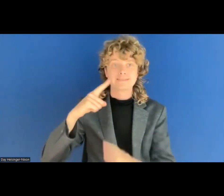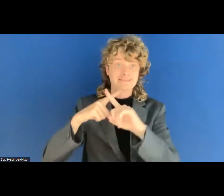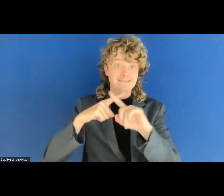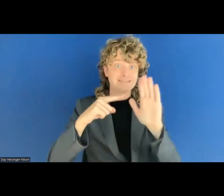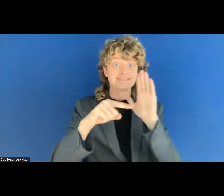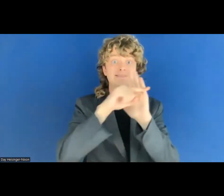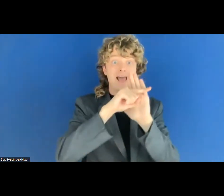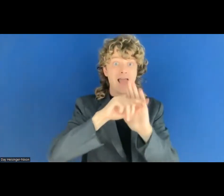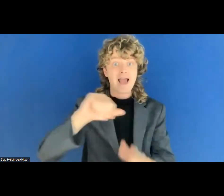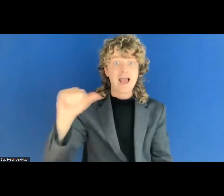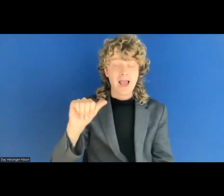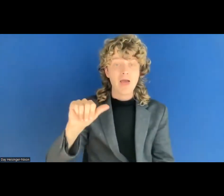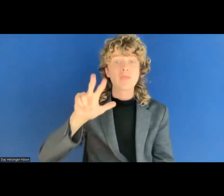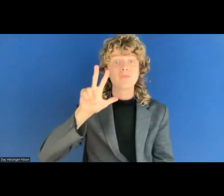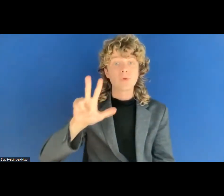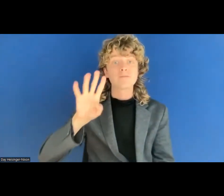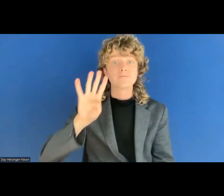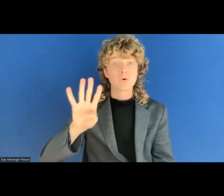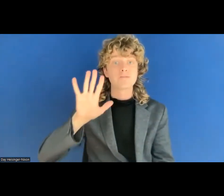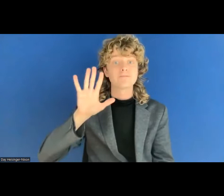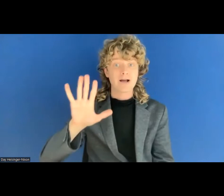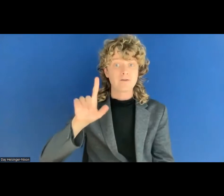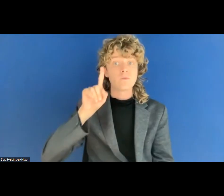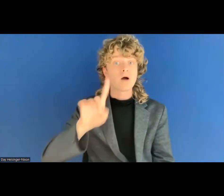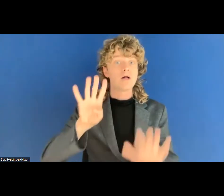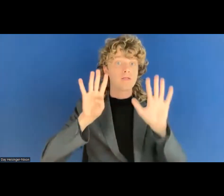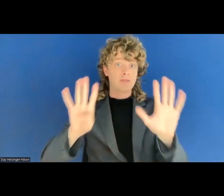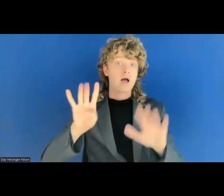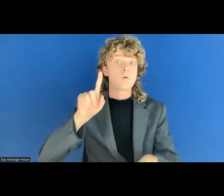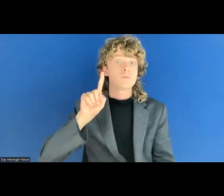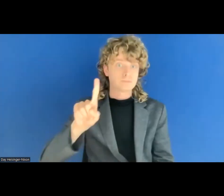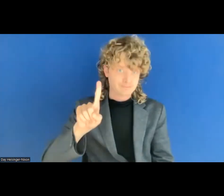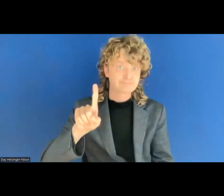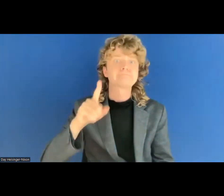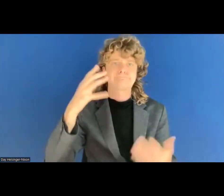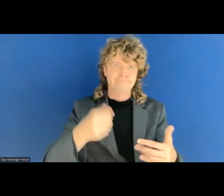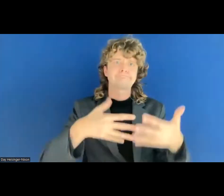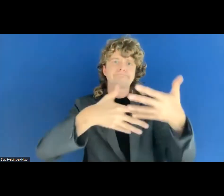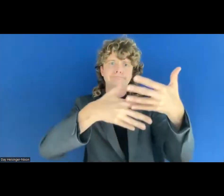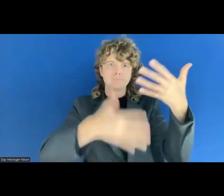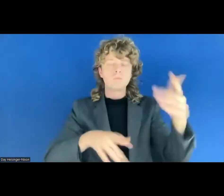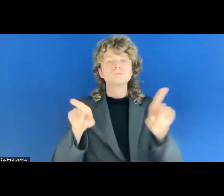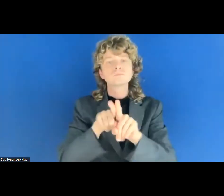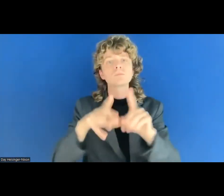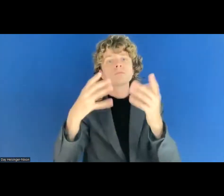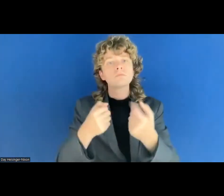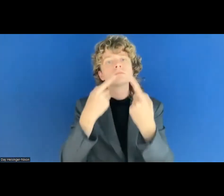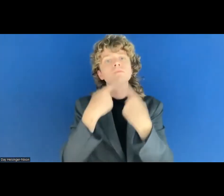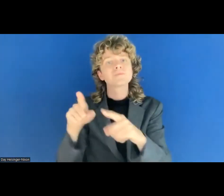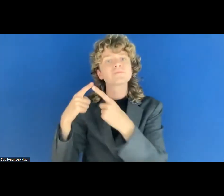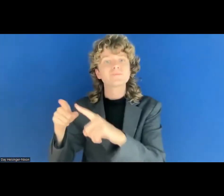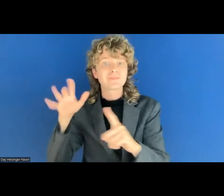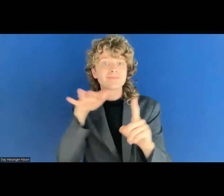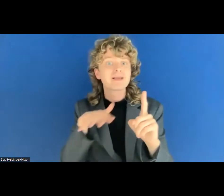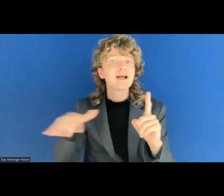WCAG 2.1 AA, but there are also specific EN requirements that are less known. There's very